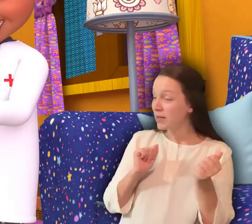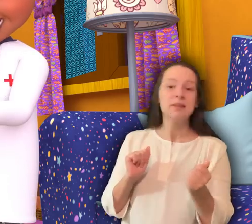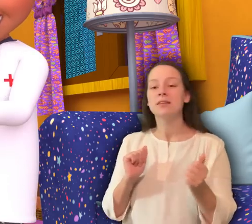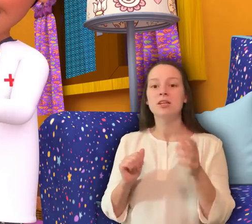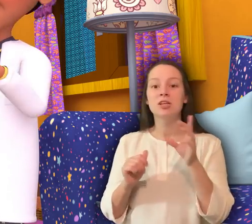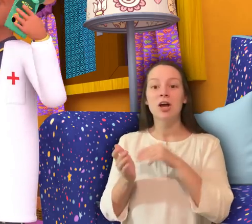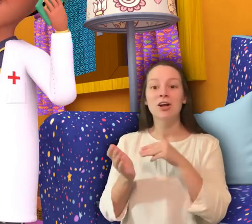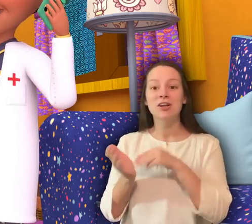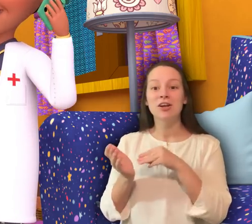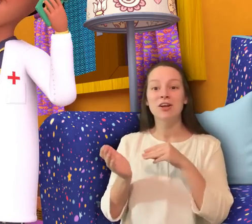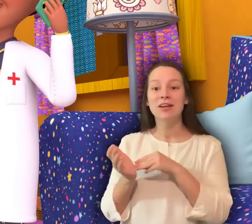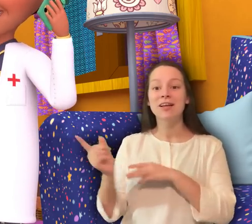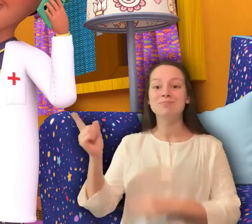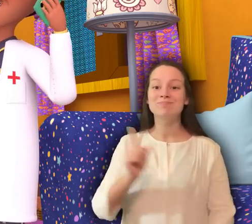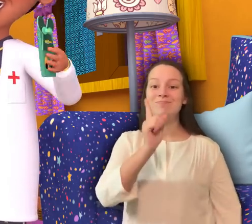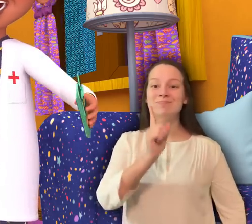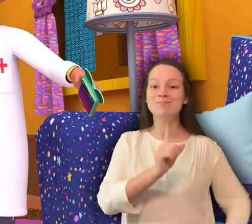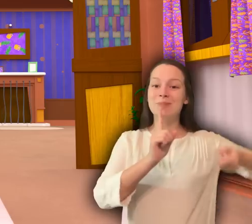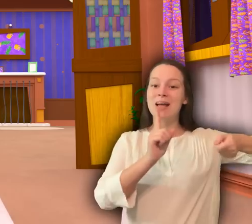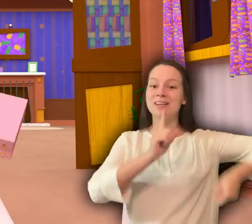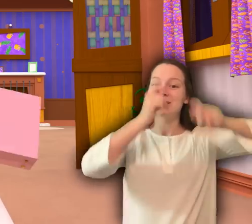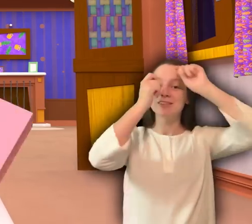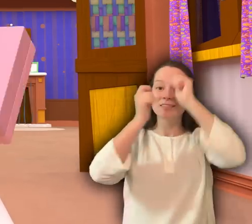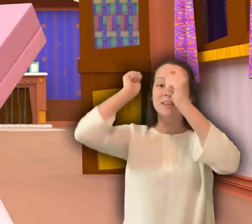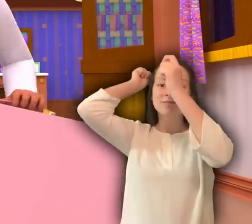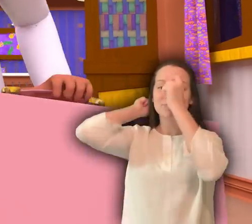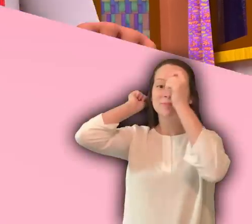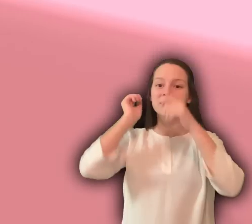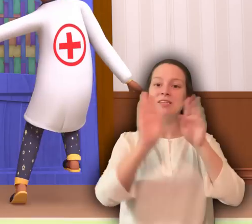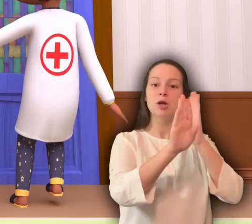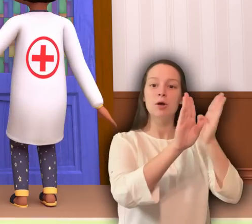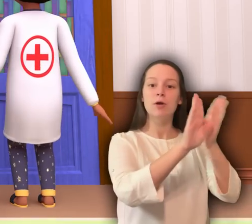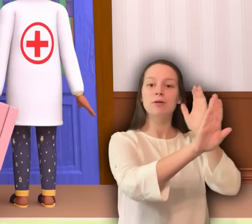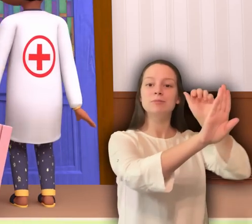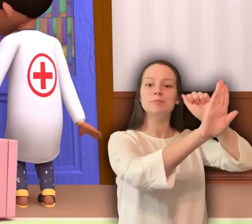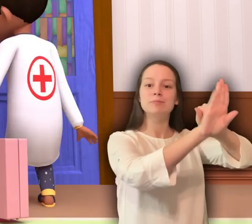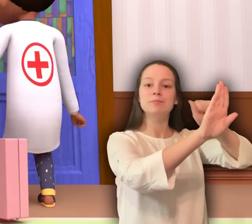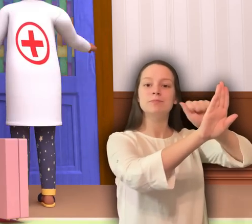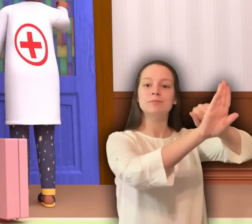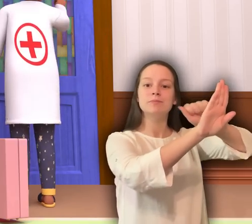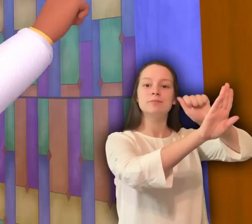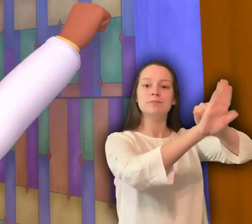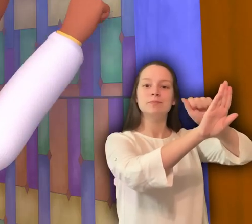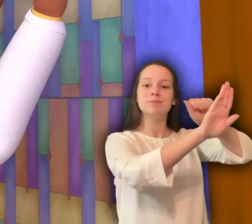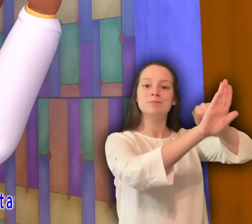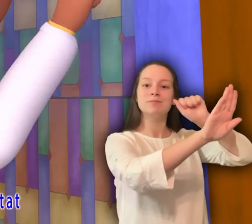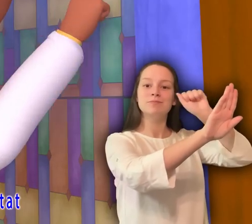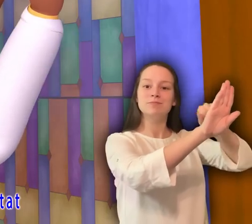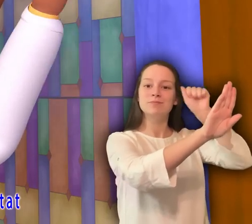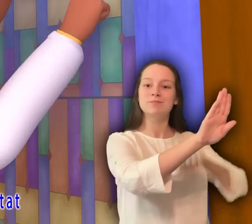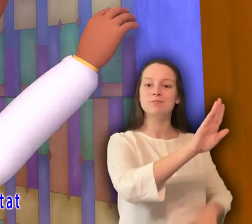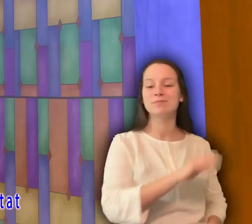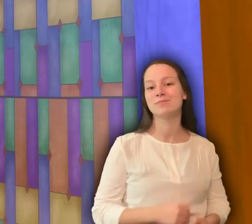quick the doctor came with his bag and his hat and he knocked on the door with